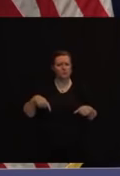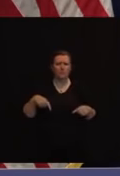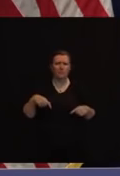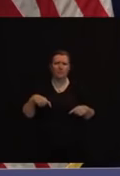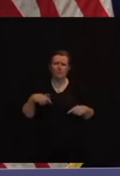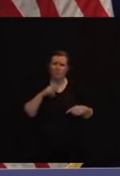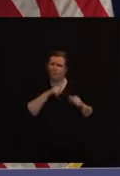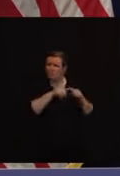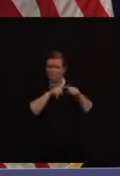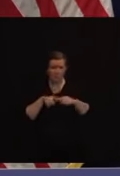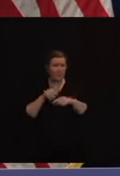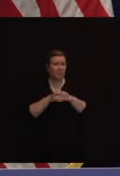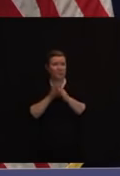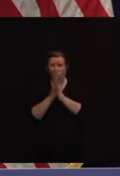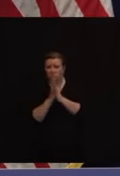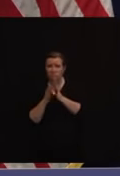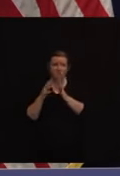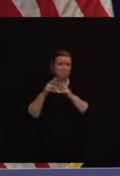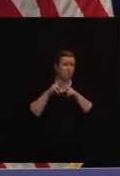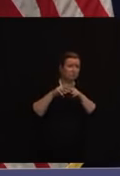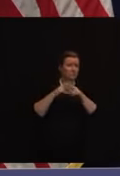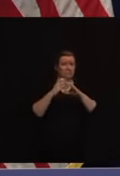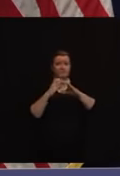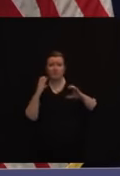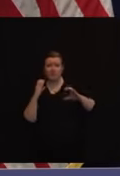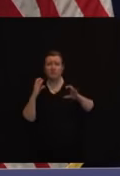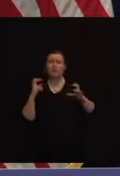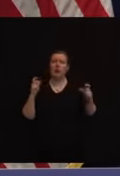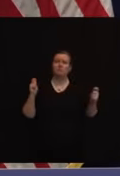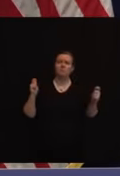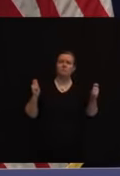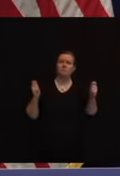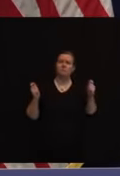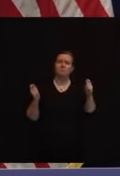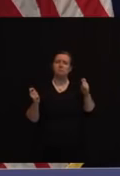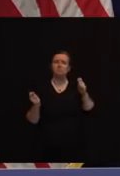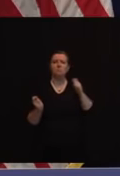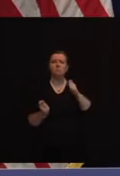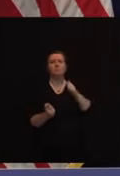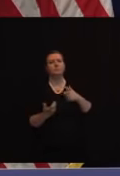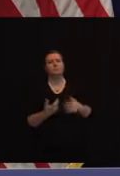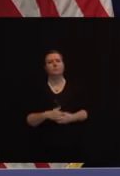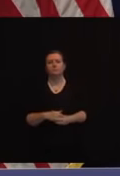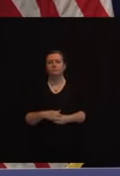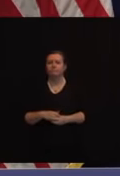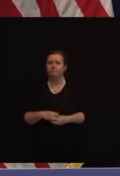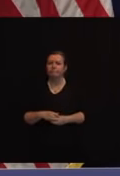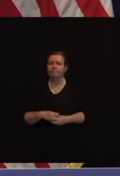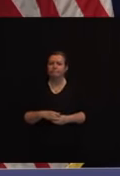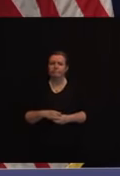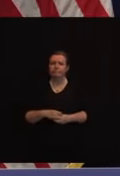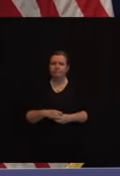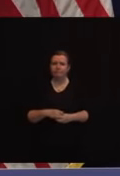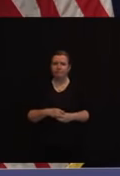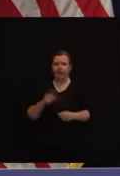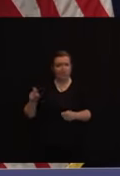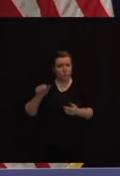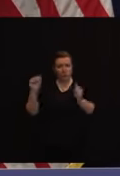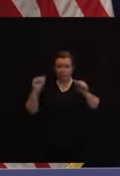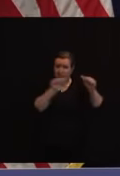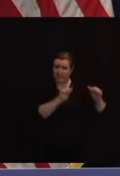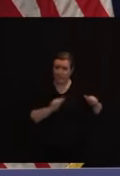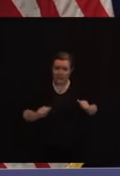is undergoing a transformational period right now. Both everything from hygiene to frequency of service to